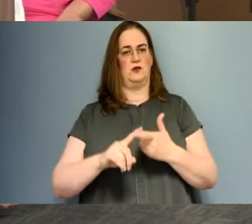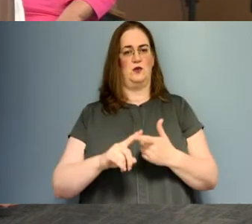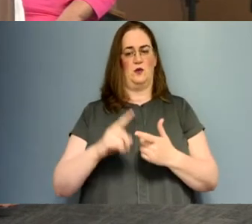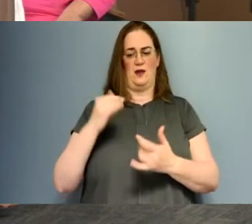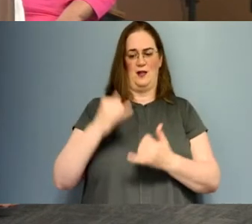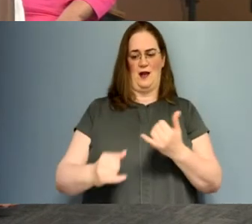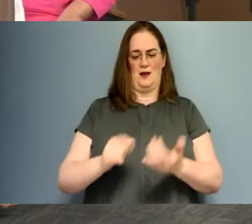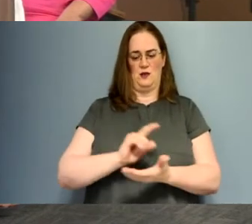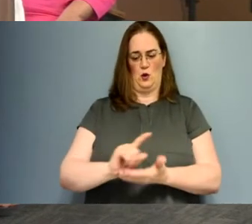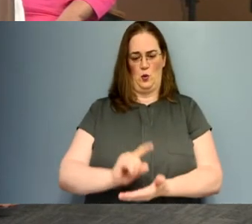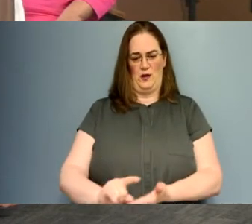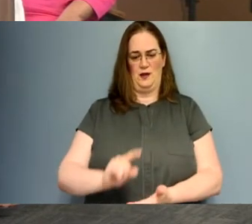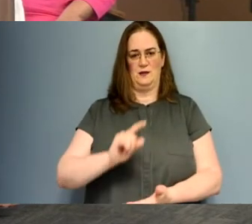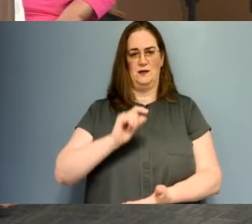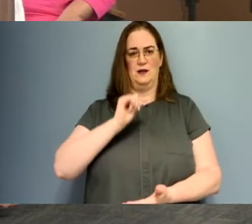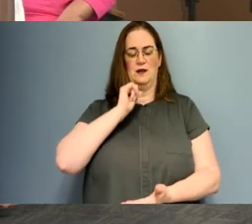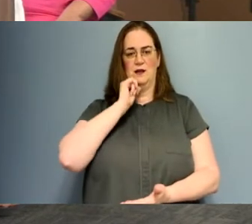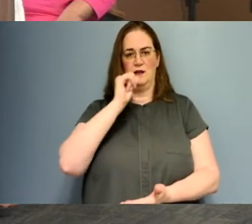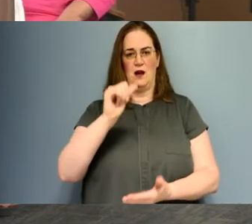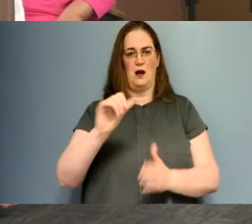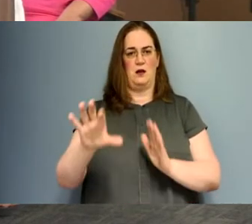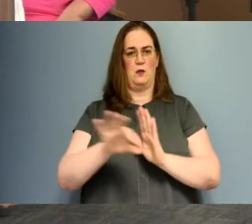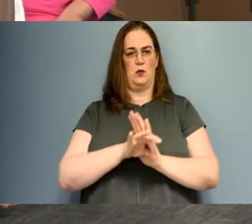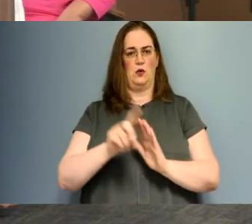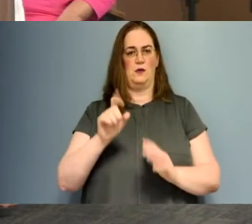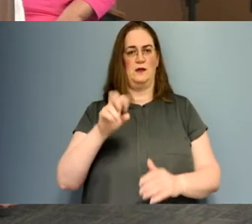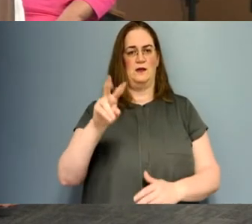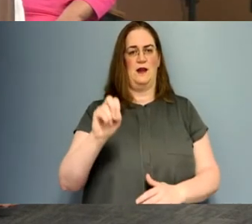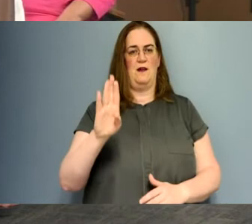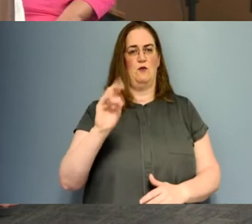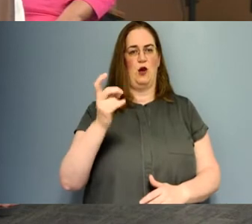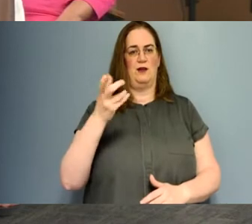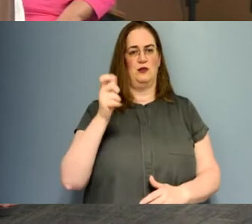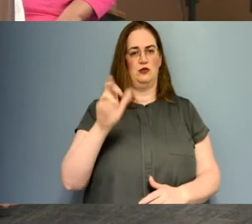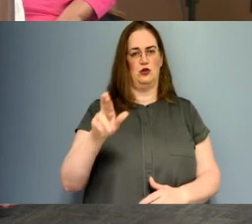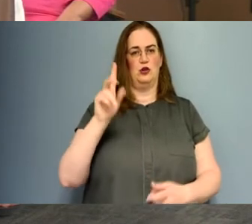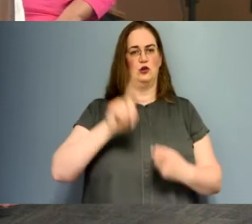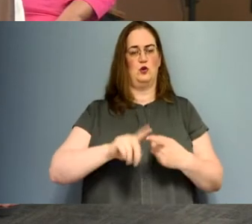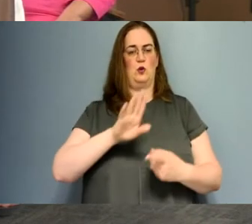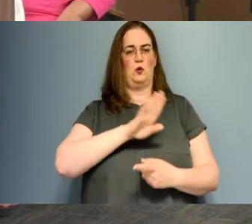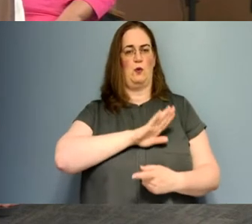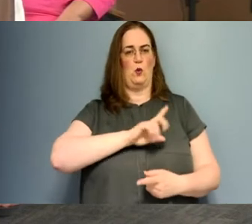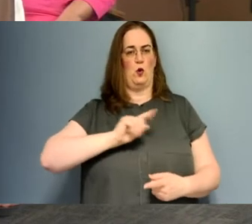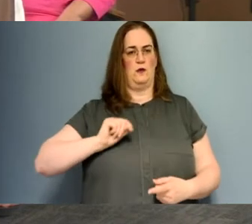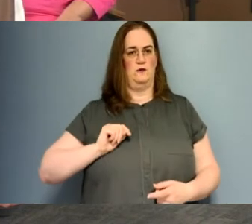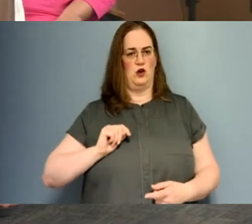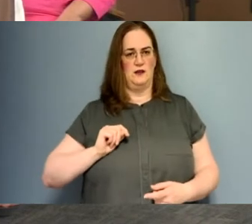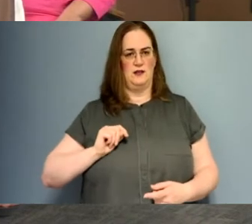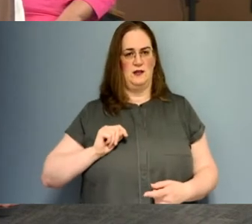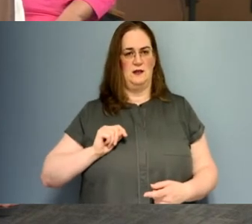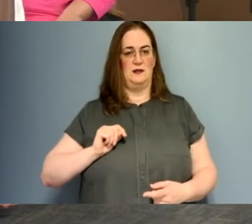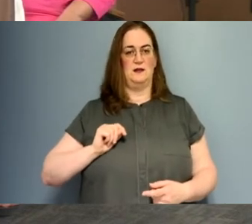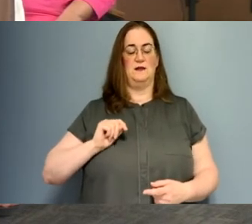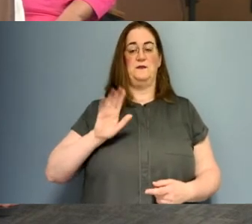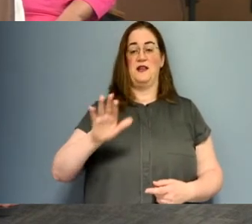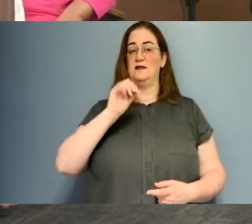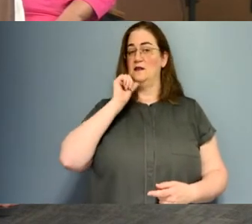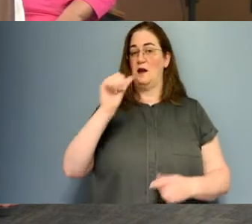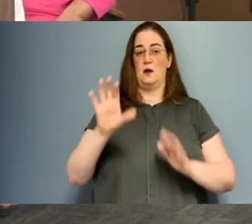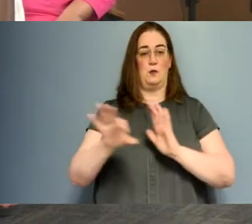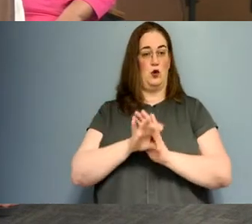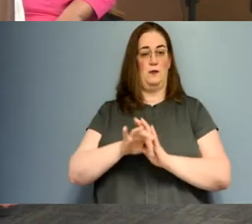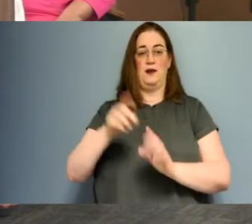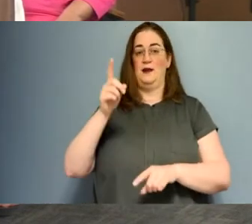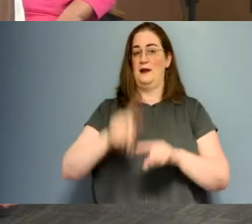week's non-appointment of Dave Breitinger to the Board of Trustees. His non-appointment can't